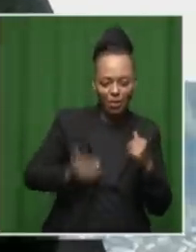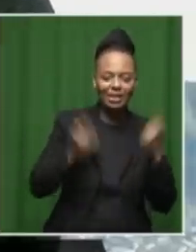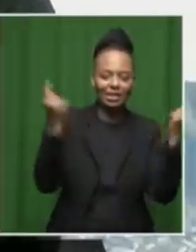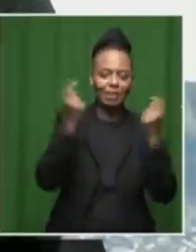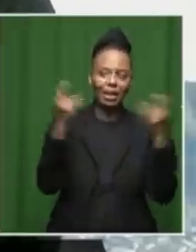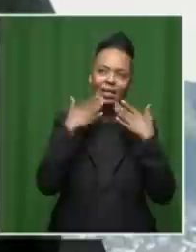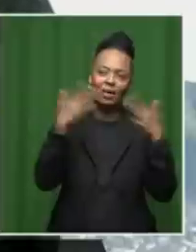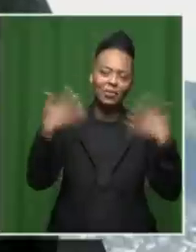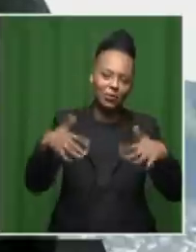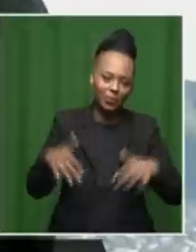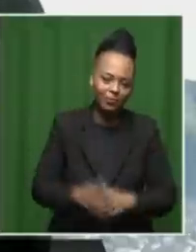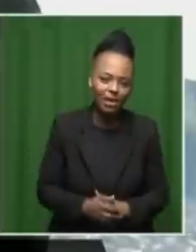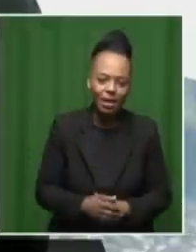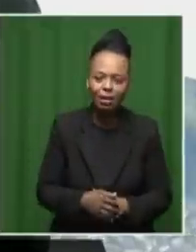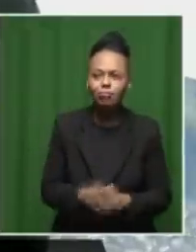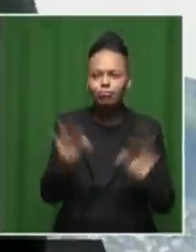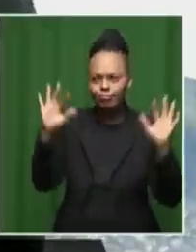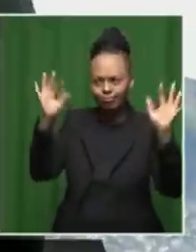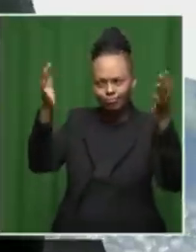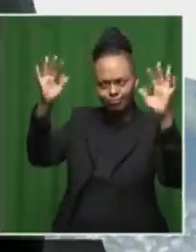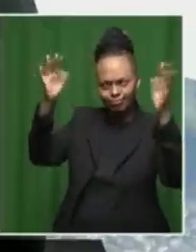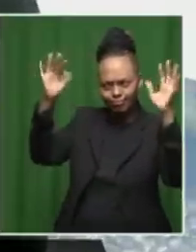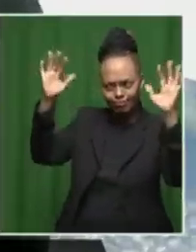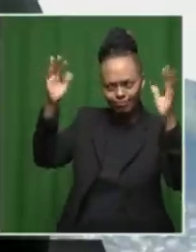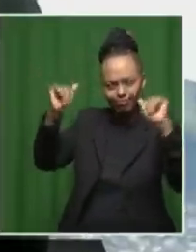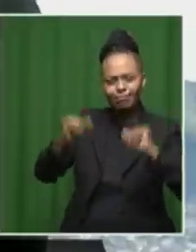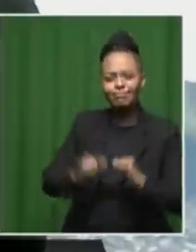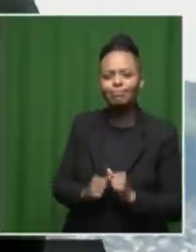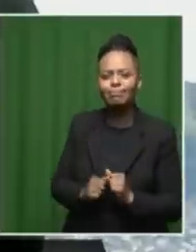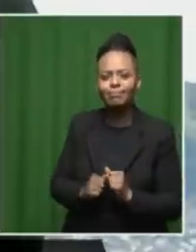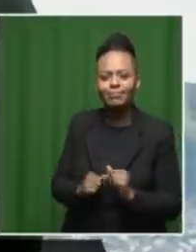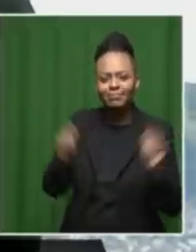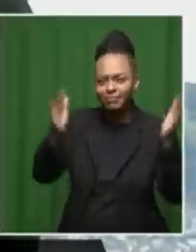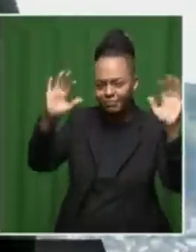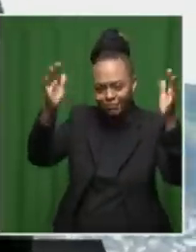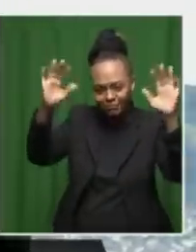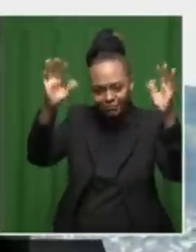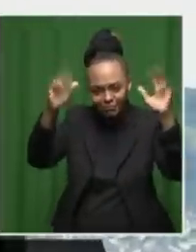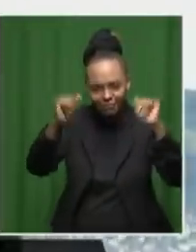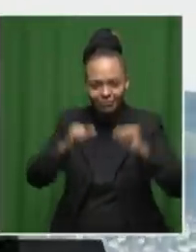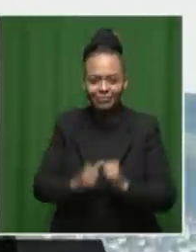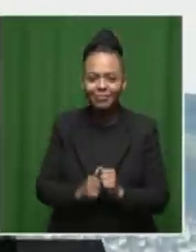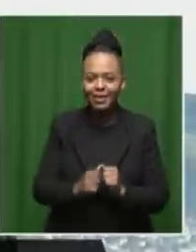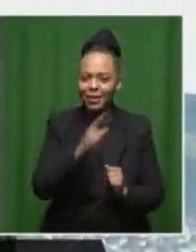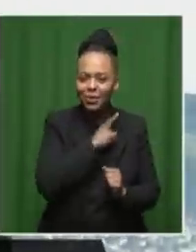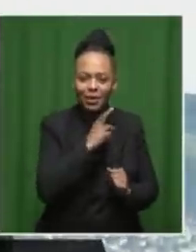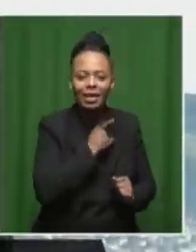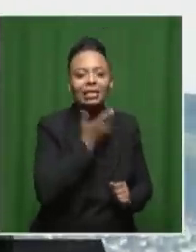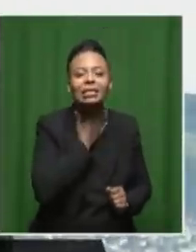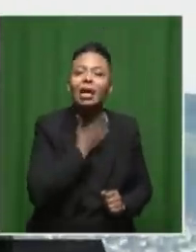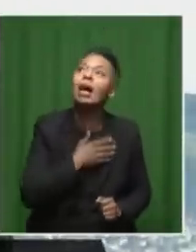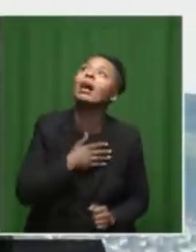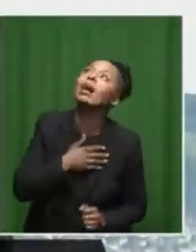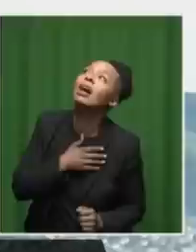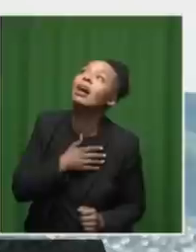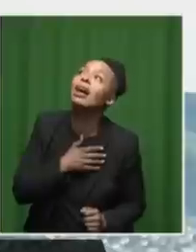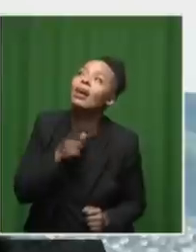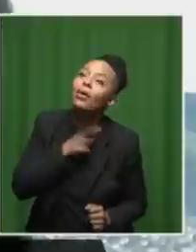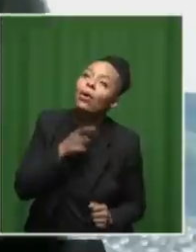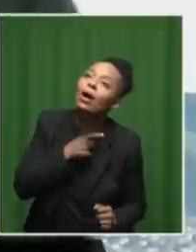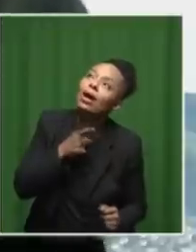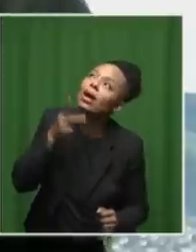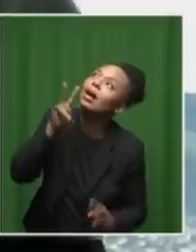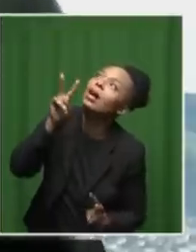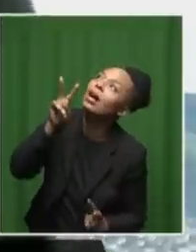much and congratulations. You know, and I'm just looking down because of guys, my neck. Yeah, looking up at all of these players,